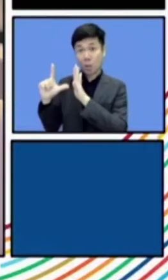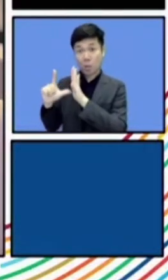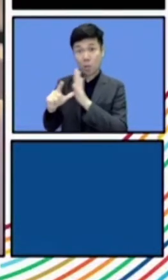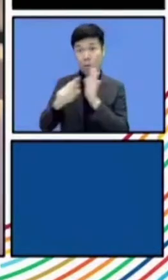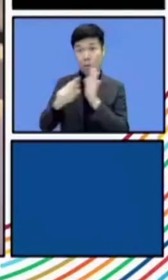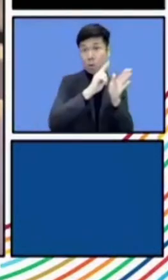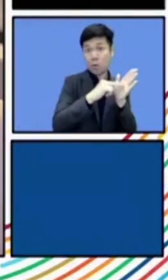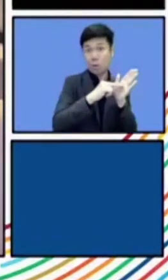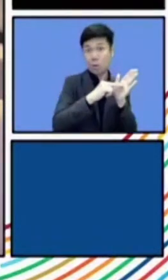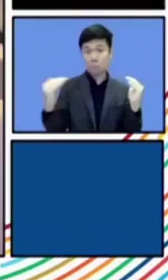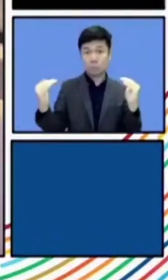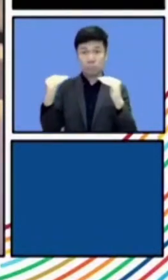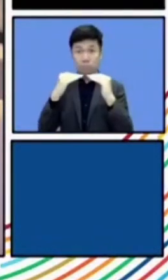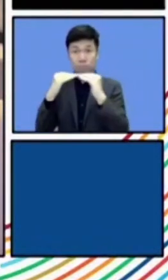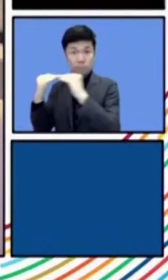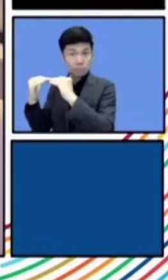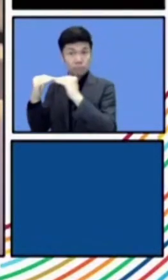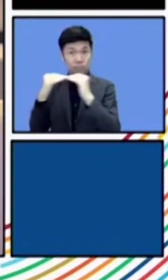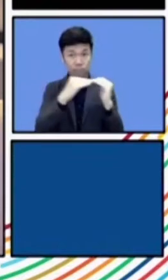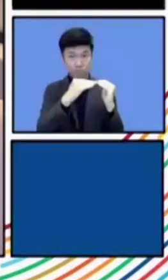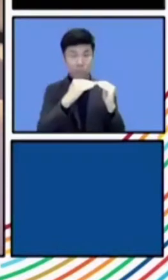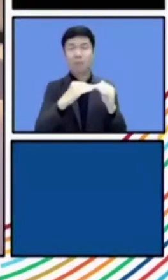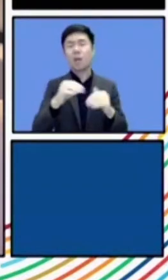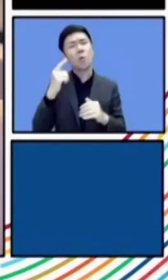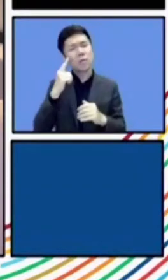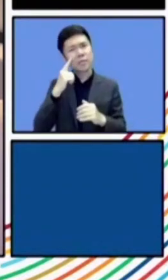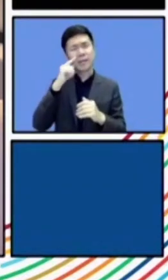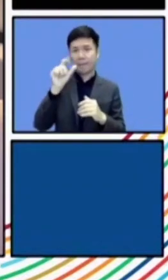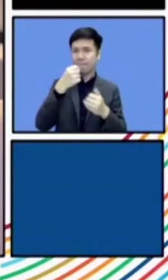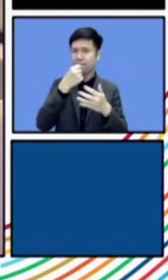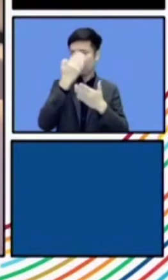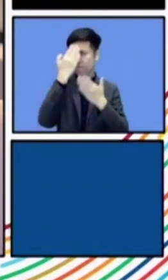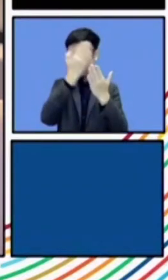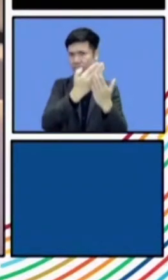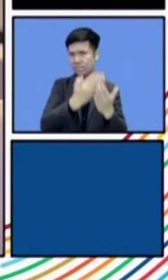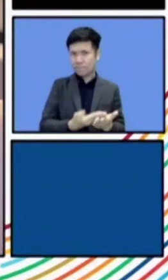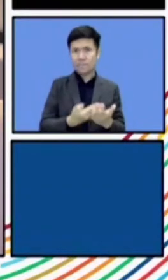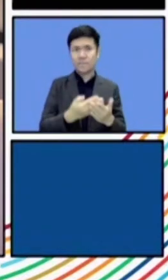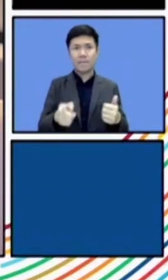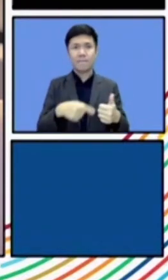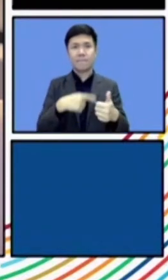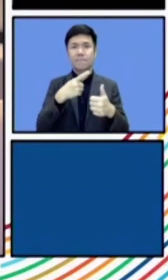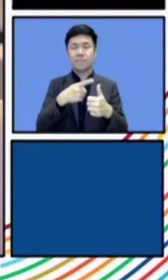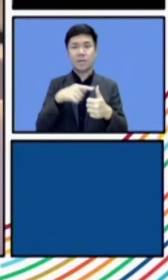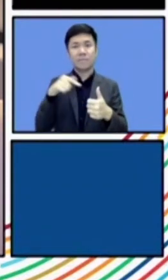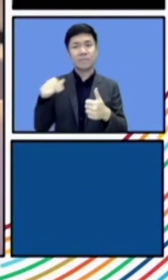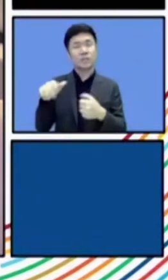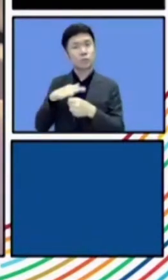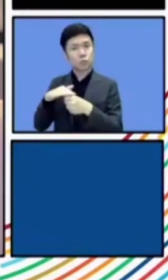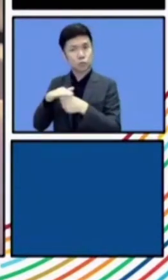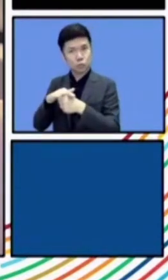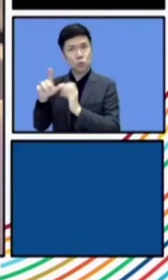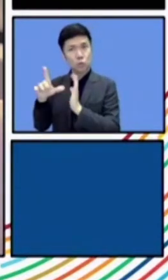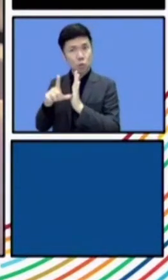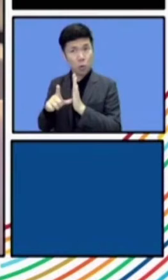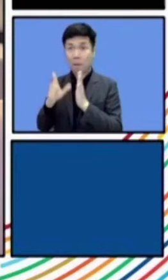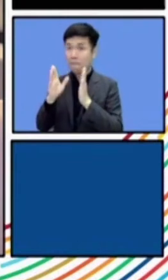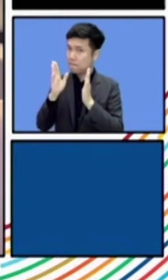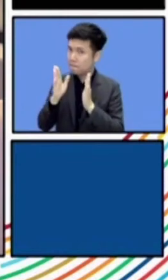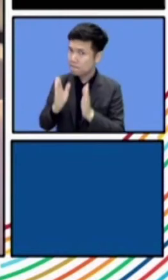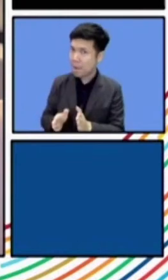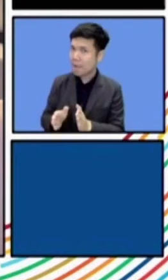with the convention we would like to suggest a few steps to take first national and local laws across all areas need to be